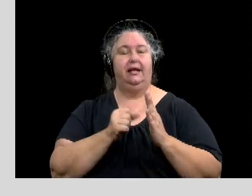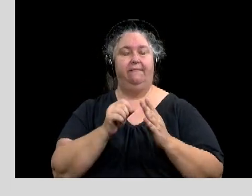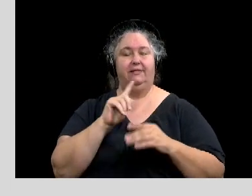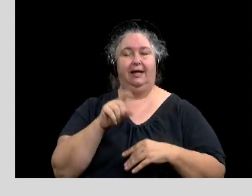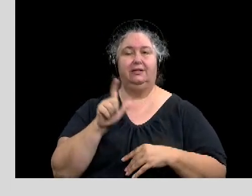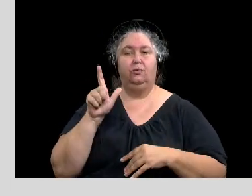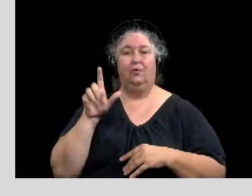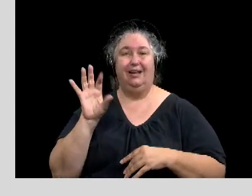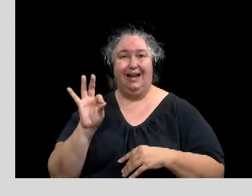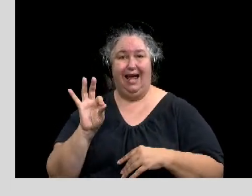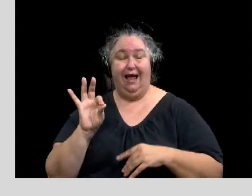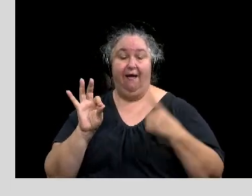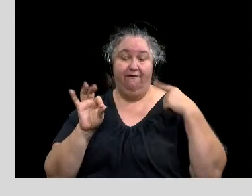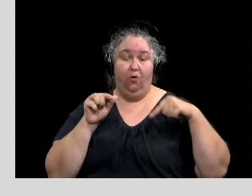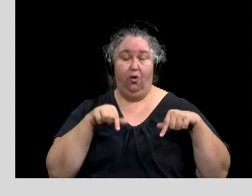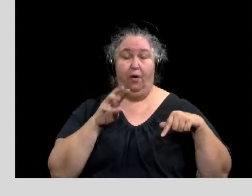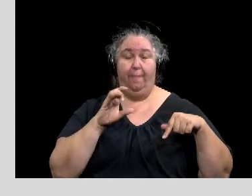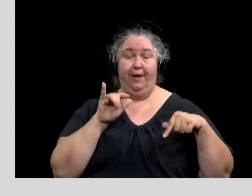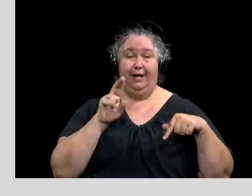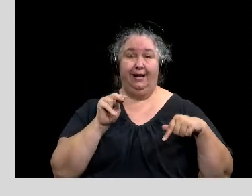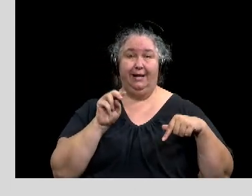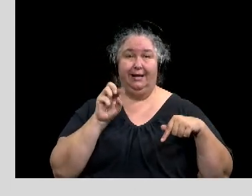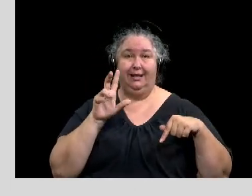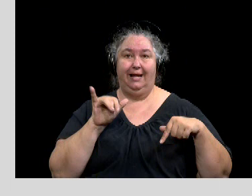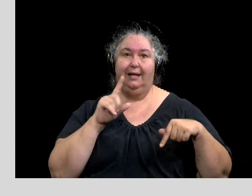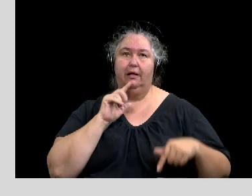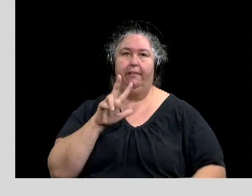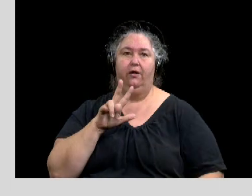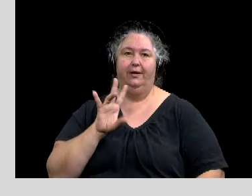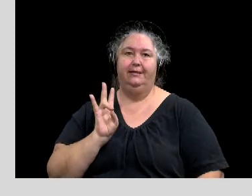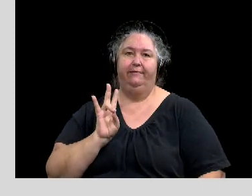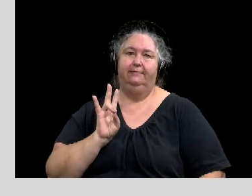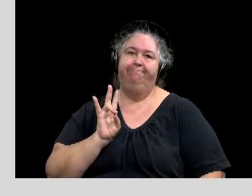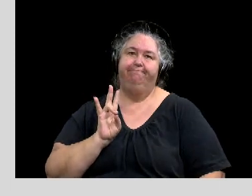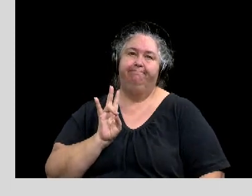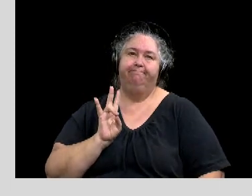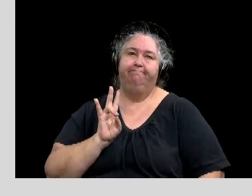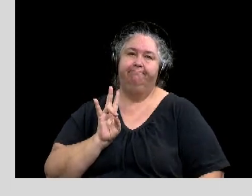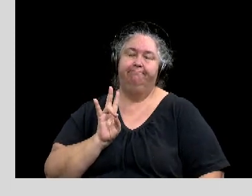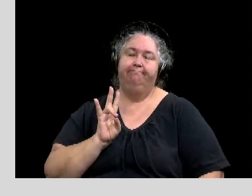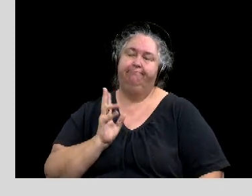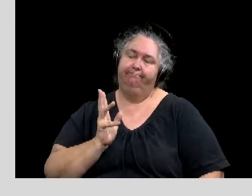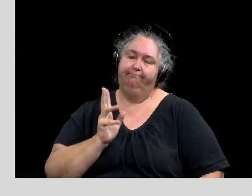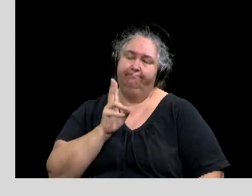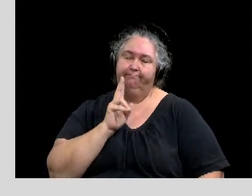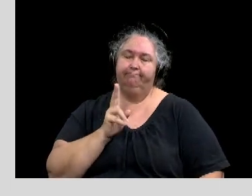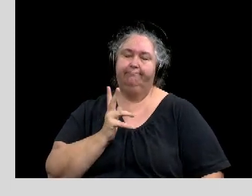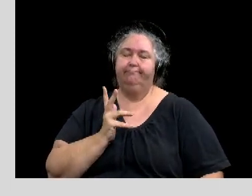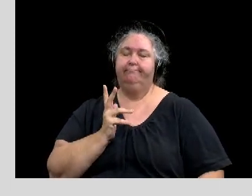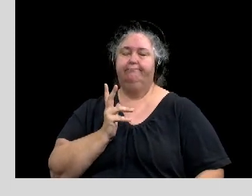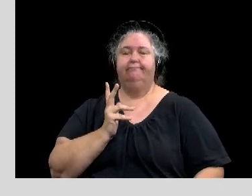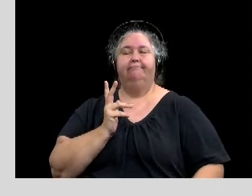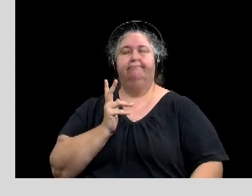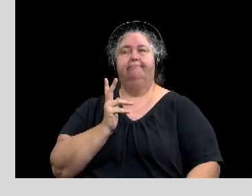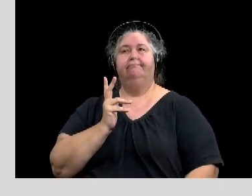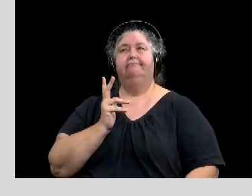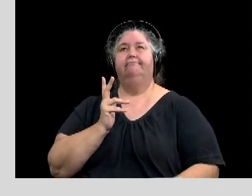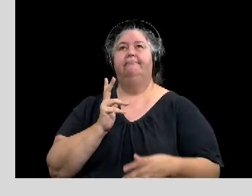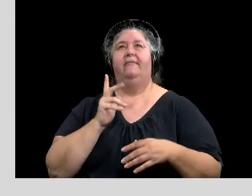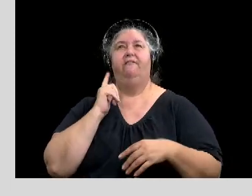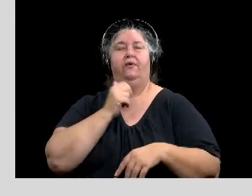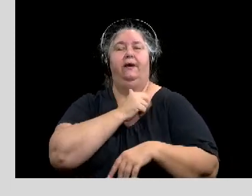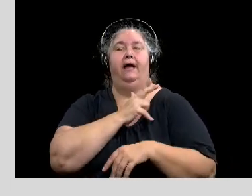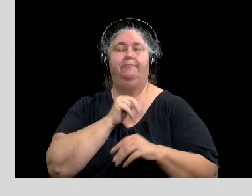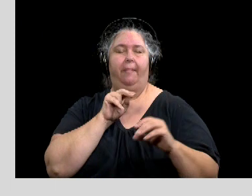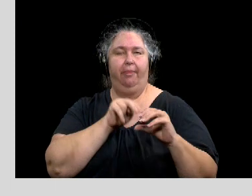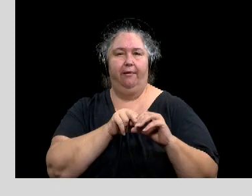29, and for McLennan County is 37. So you see that in terms of the